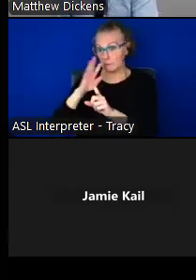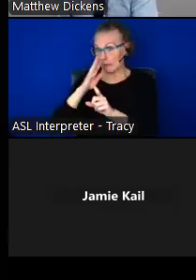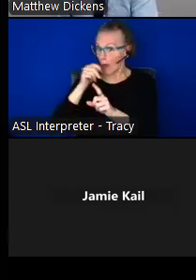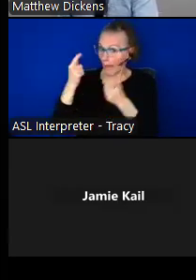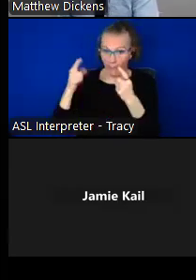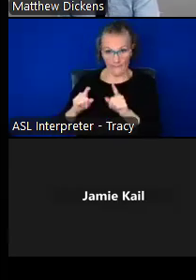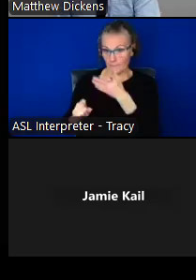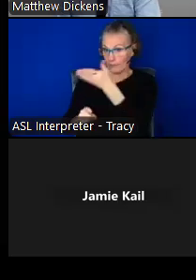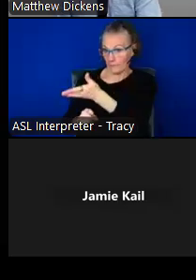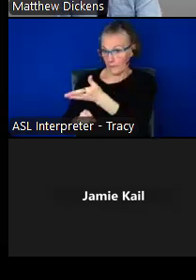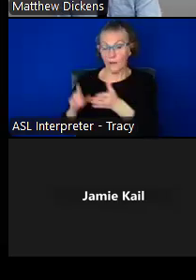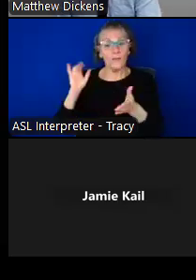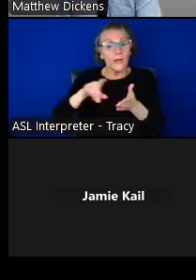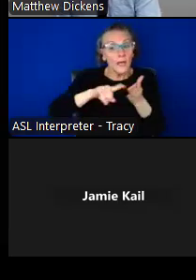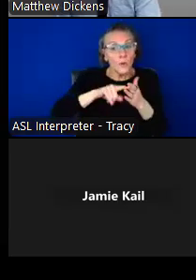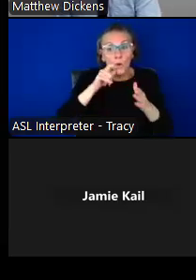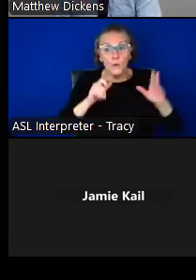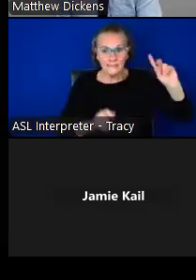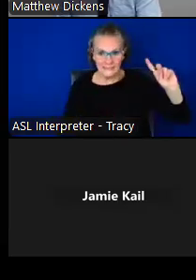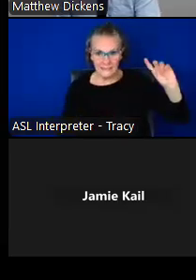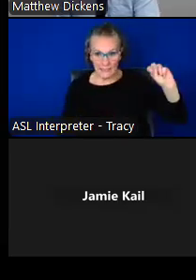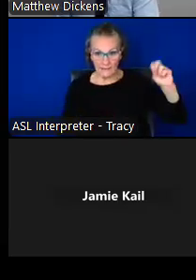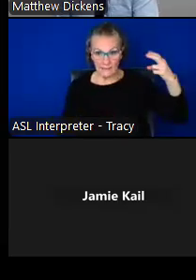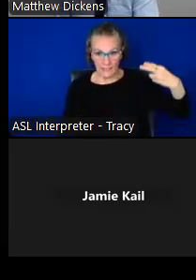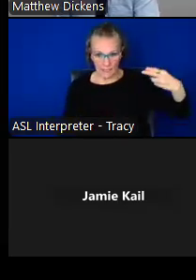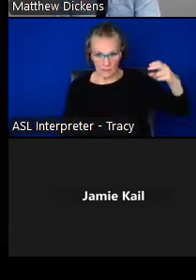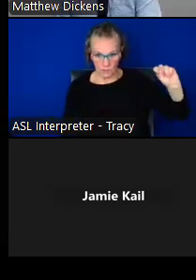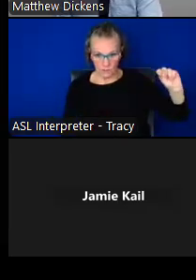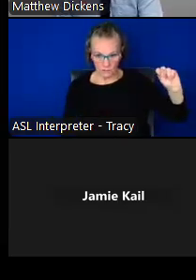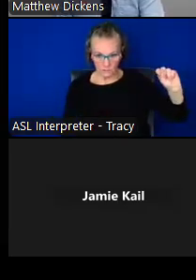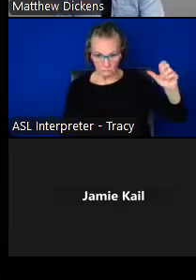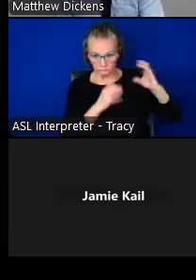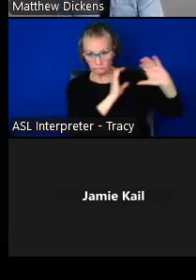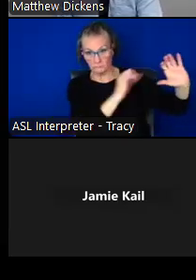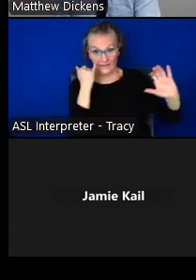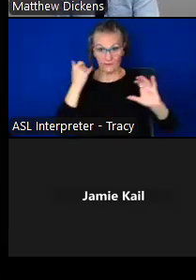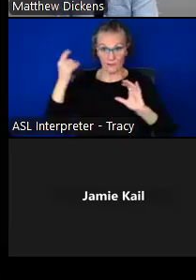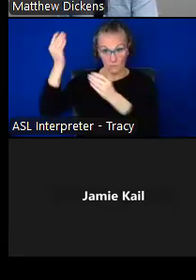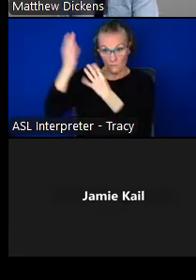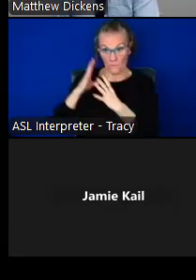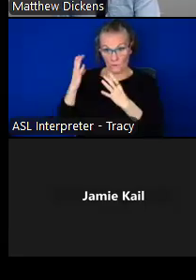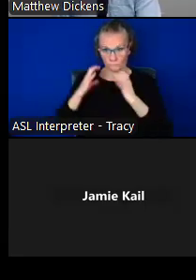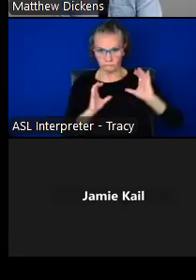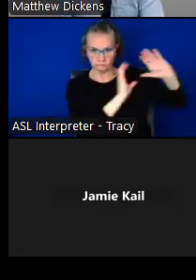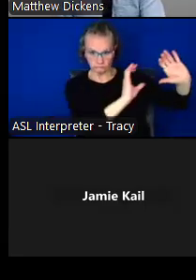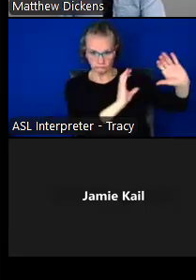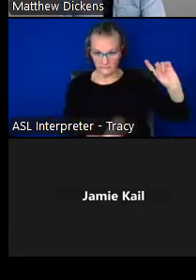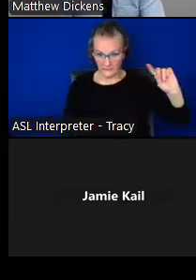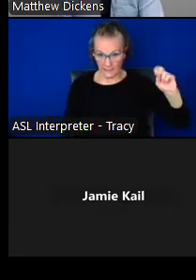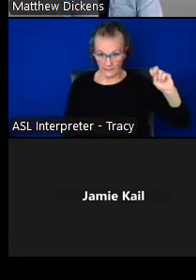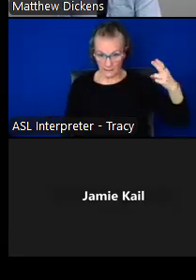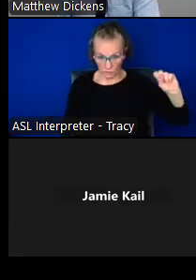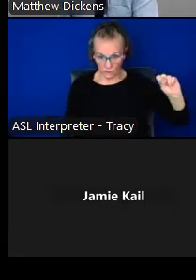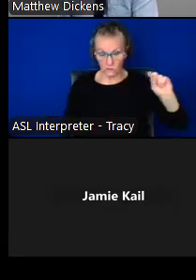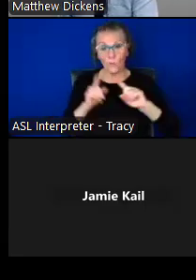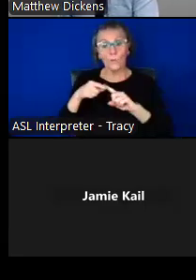situations. And those are investigated by DSHS. And so if we receive that, we would just refer it on. And when I